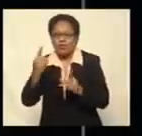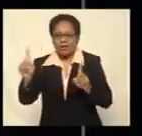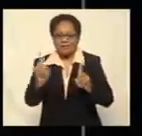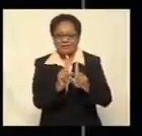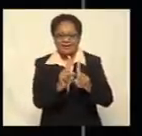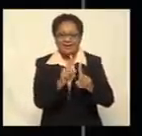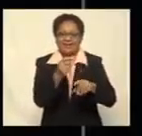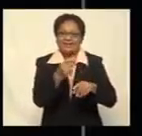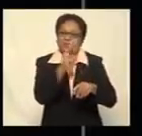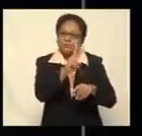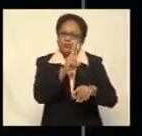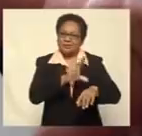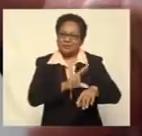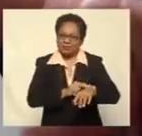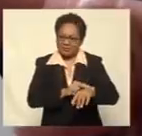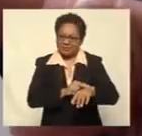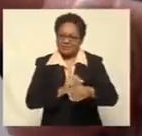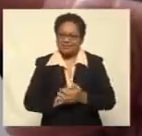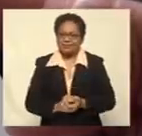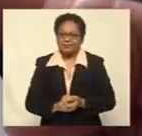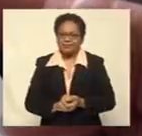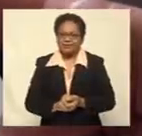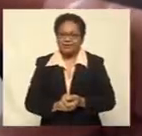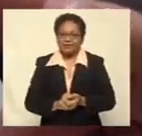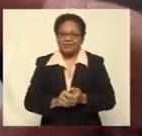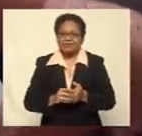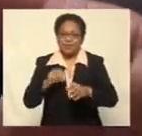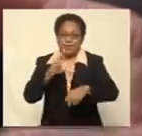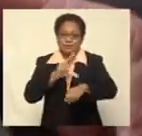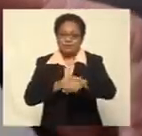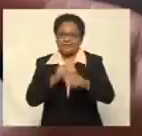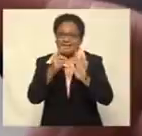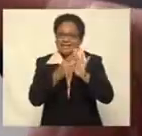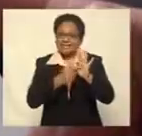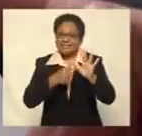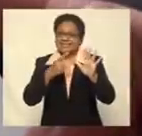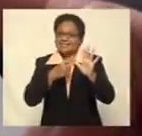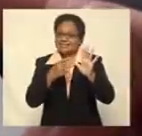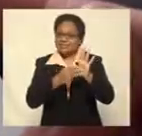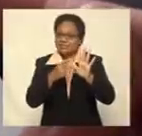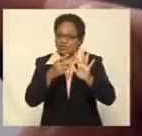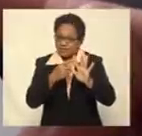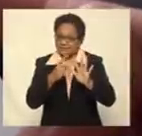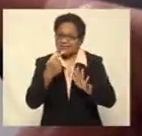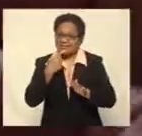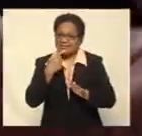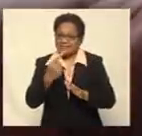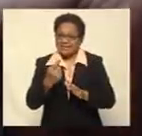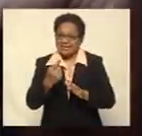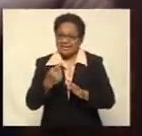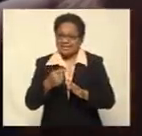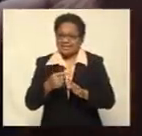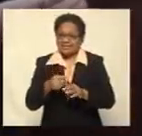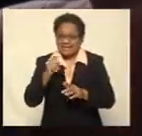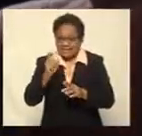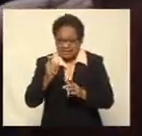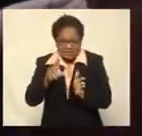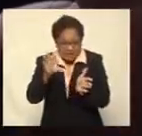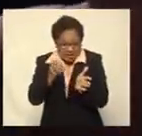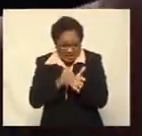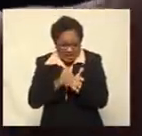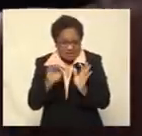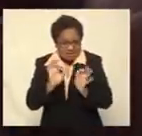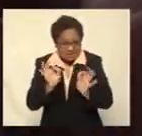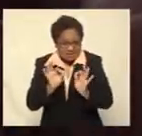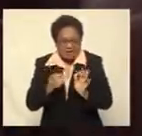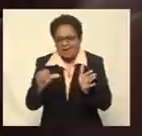positive yesterday. Permanent Secretary for Health, Dr. James Fong, says some of the contacts would not have been identified through traditional means,